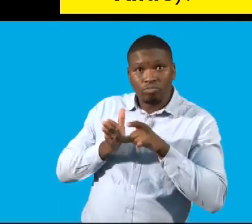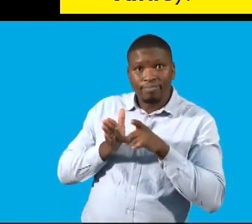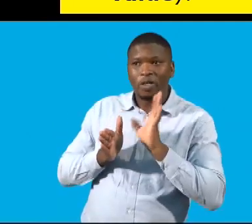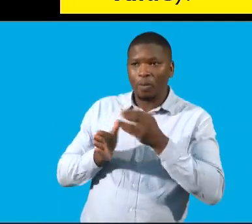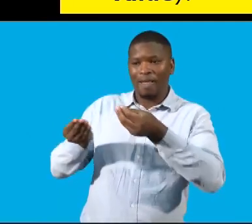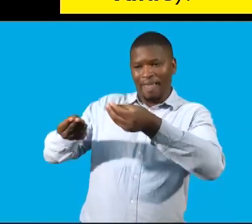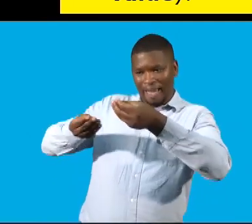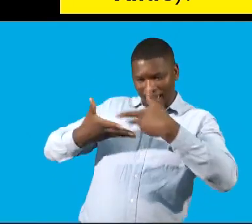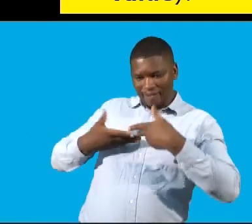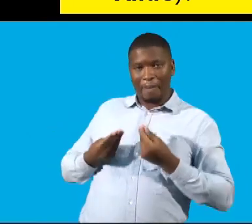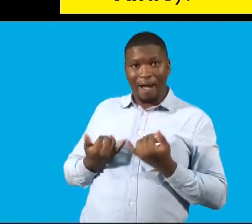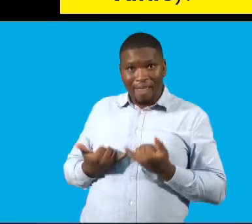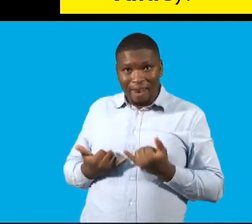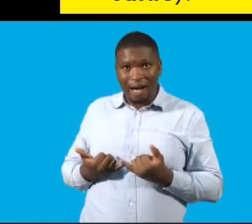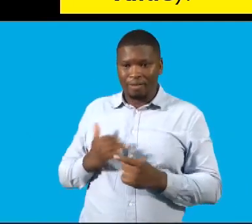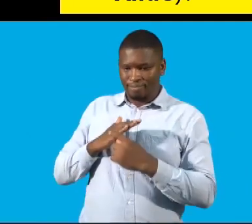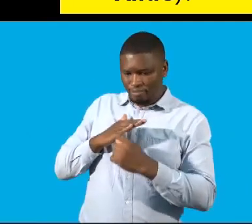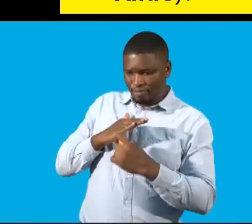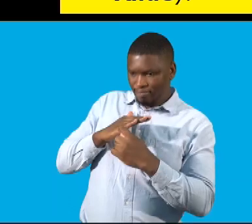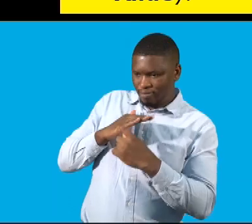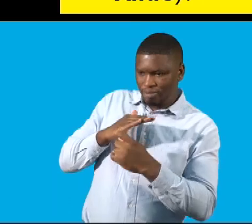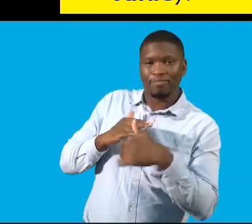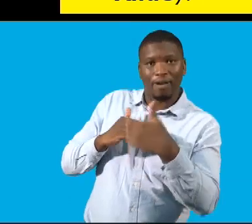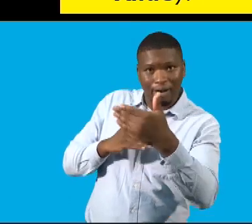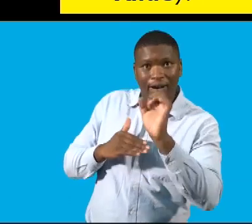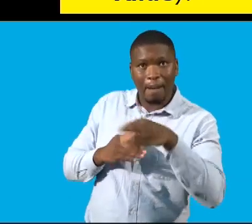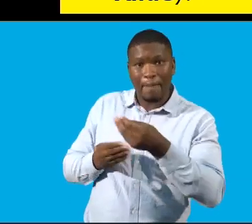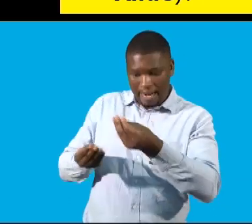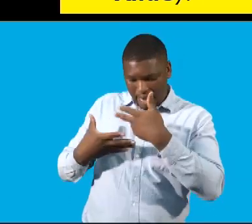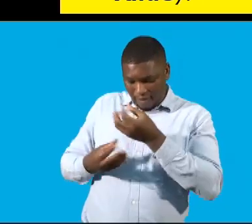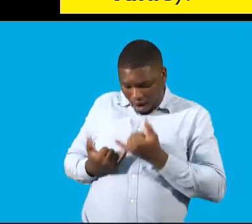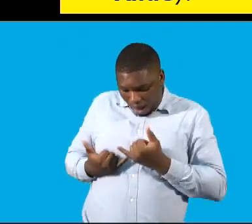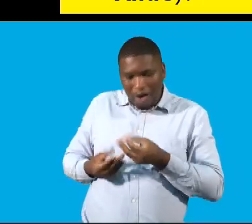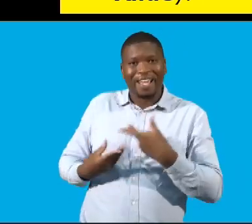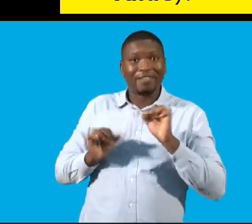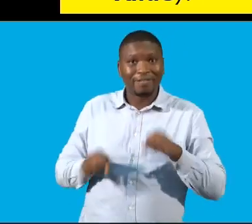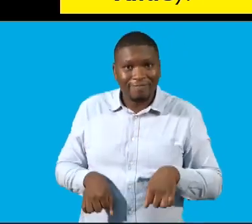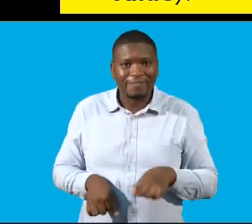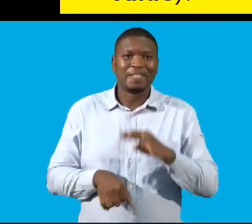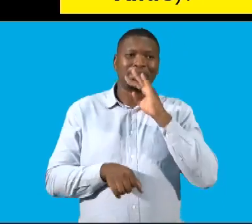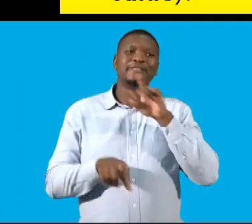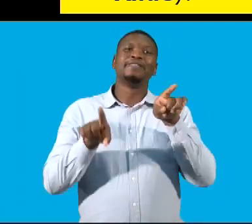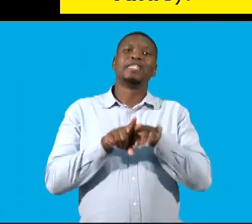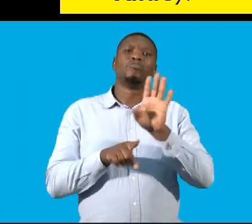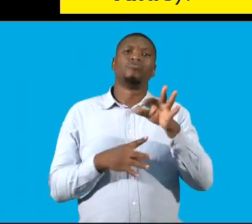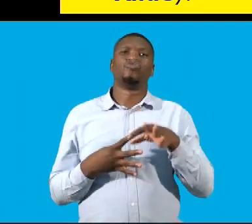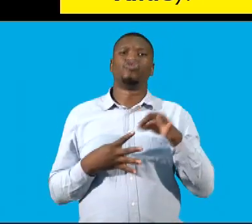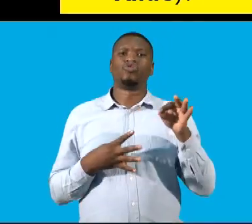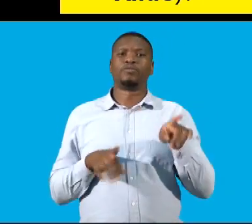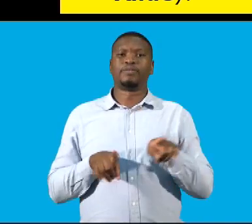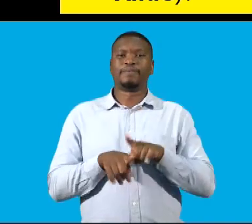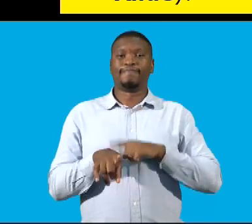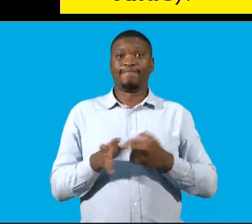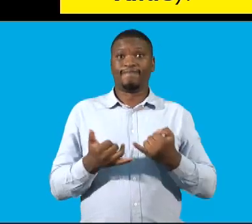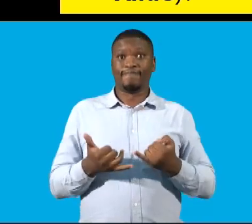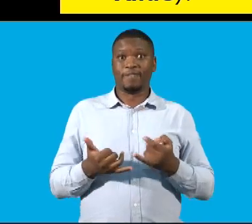loan? They will give you that money and you will have that money now with you in the present. And that's why we are going to choose